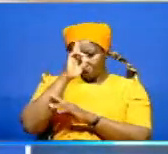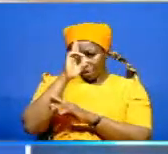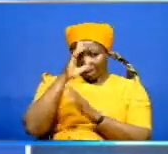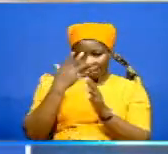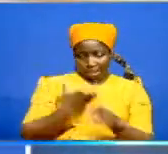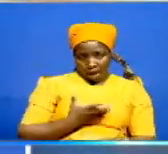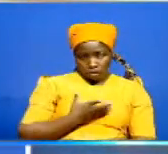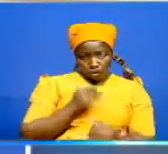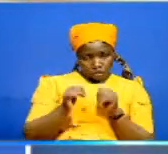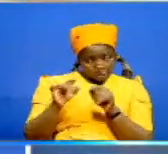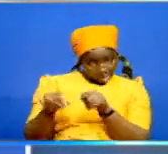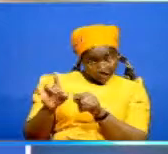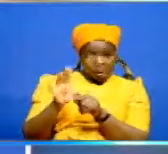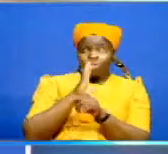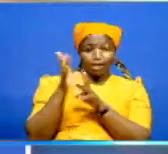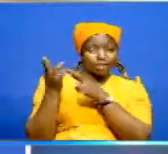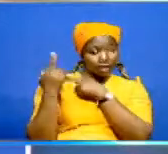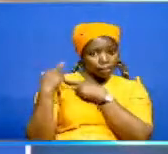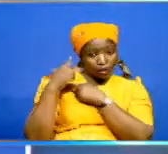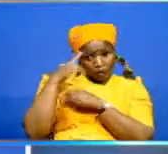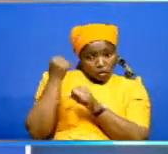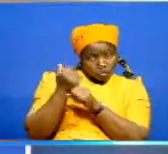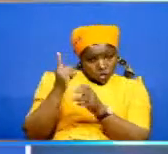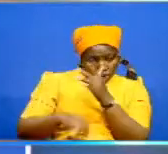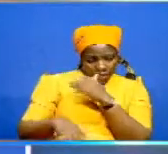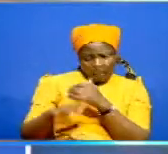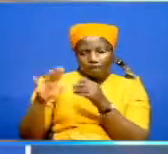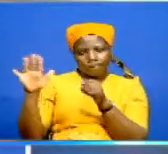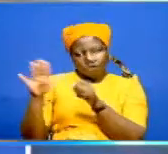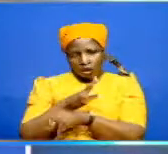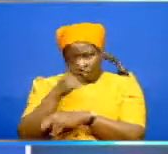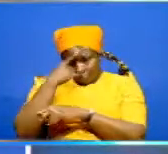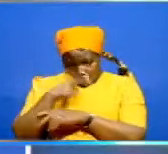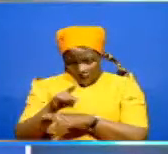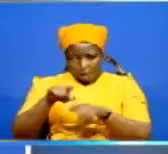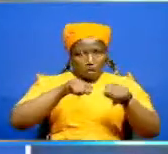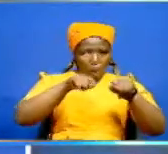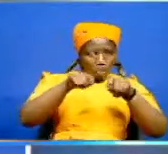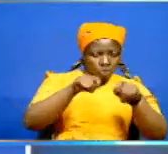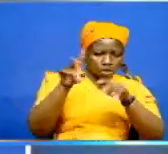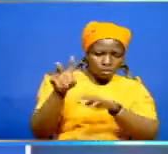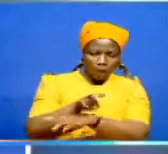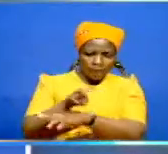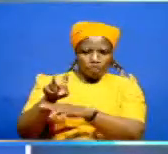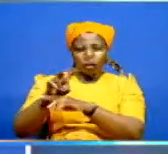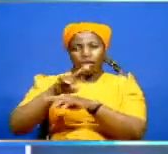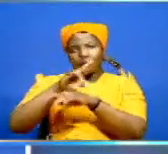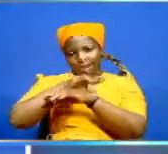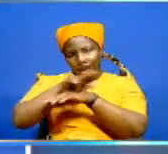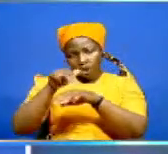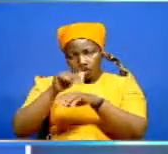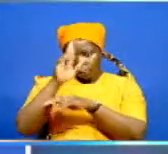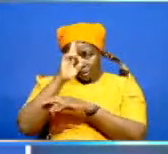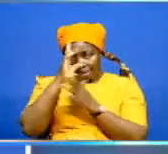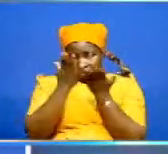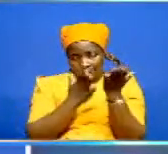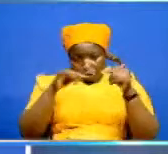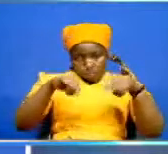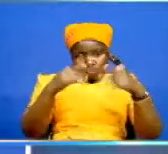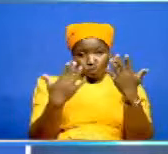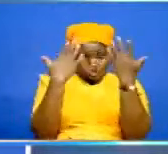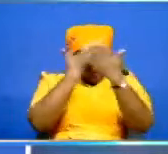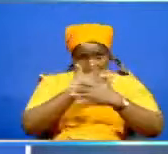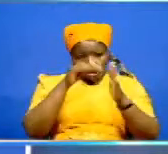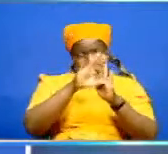which will be responsible for the overall policy, control and supervision of the National Police Service. Tonight, on the constitutional